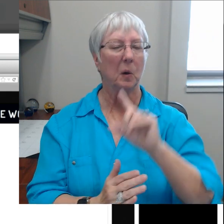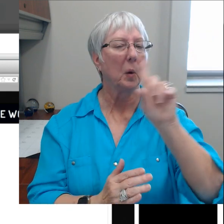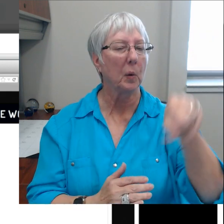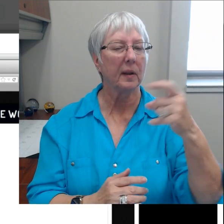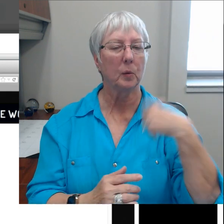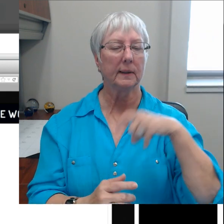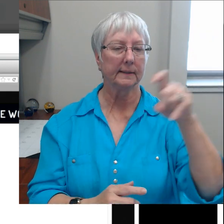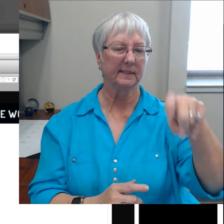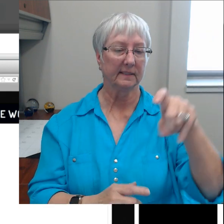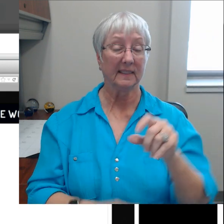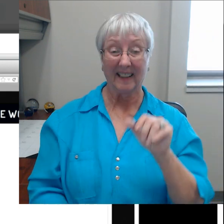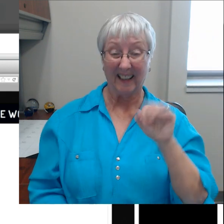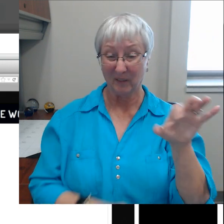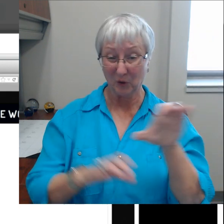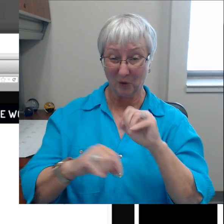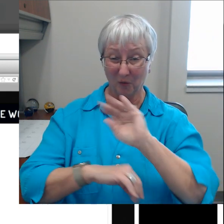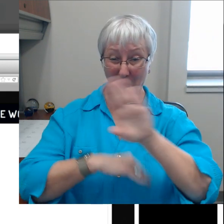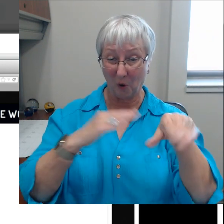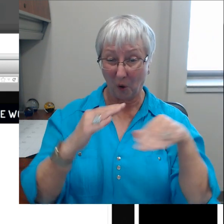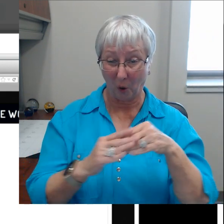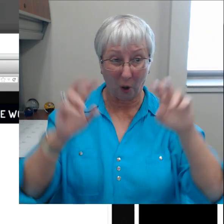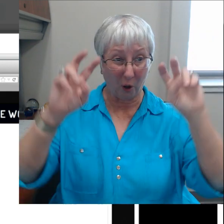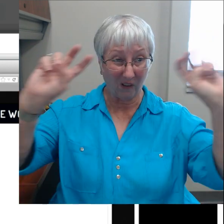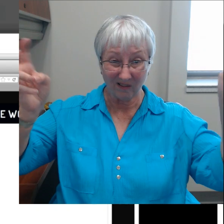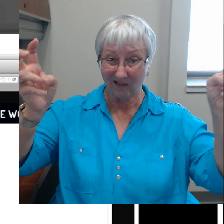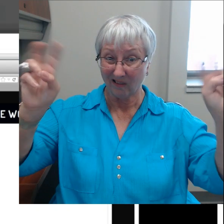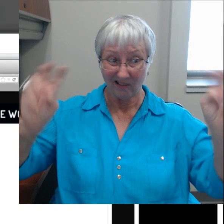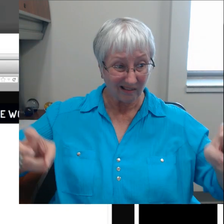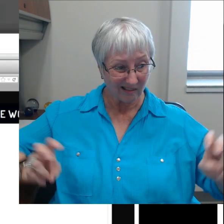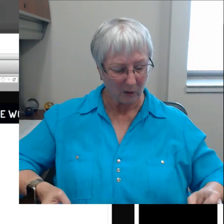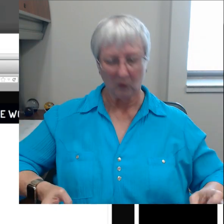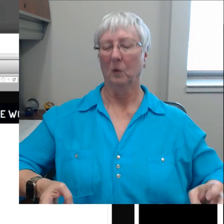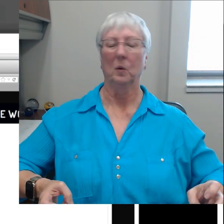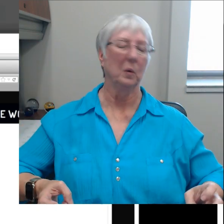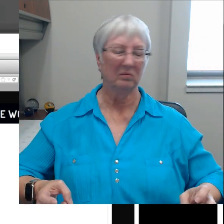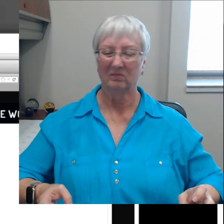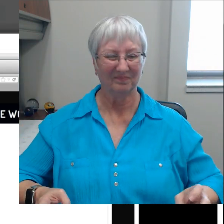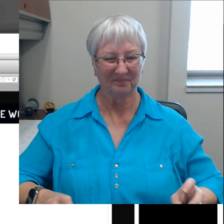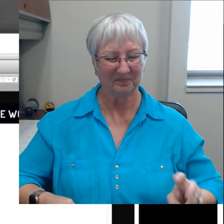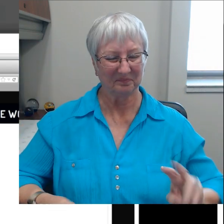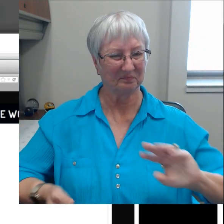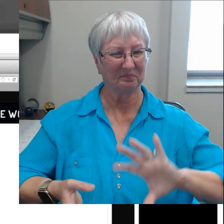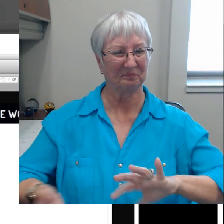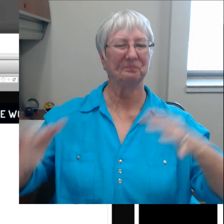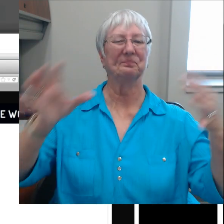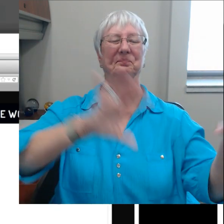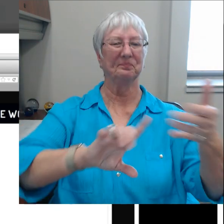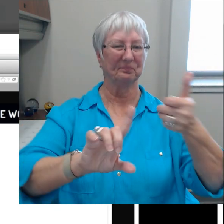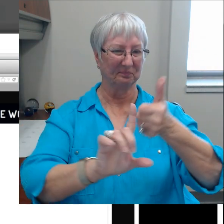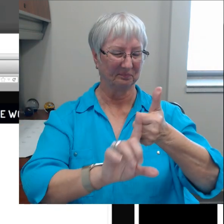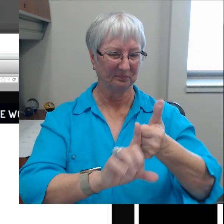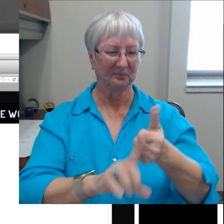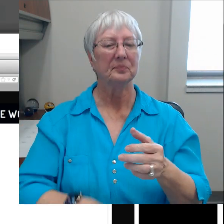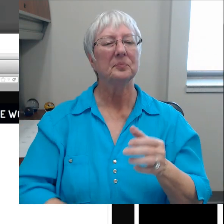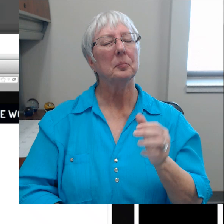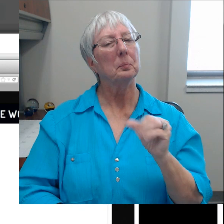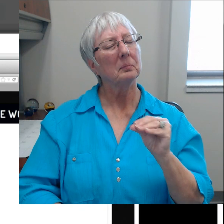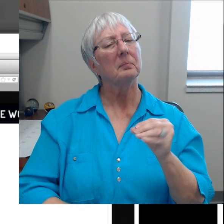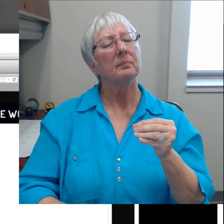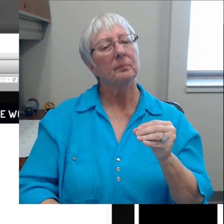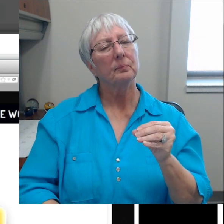every single headline on your site, you would drive yourself crazy. But it's a good trick to use in those few cases where you really do need to be a little extra